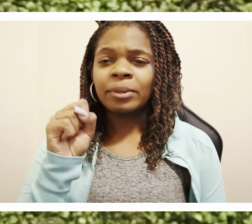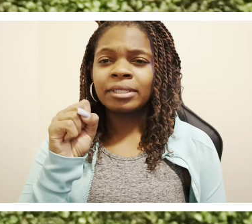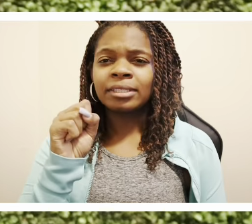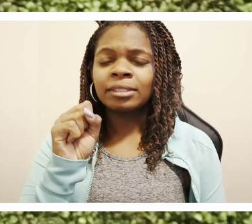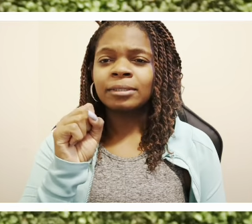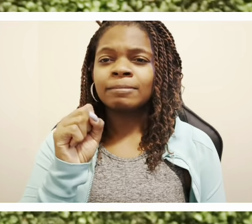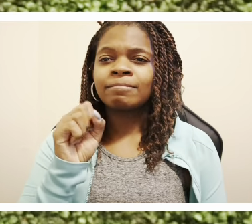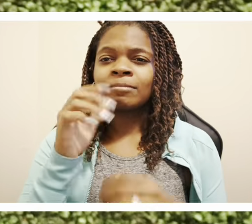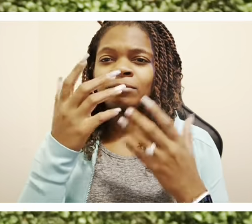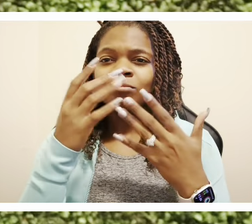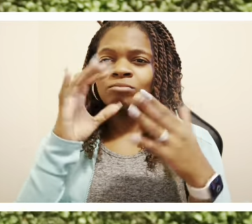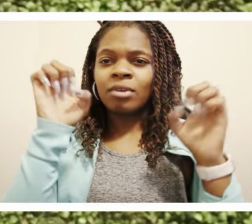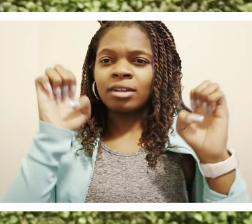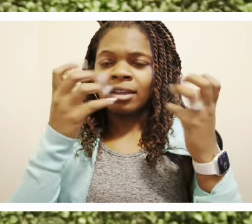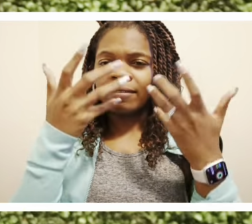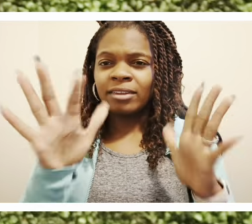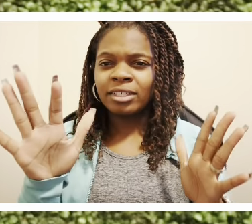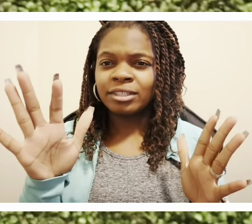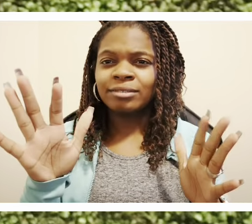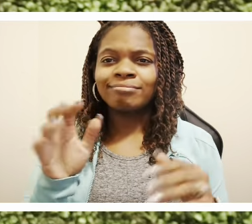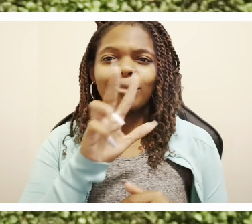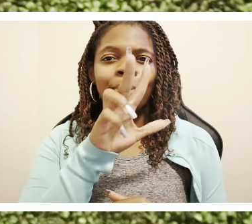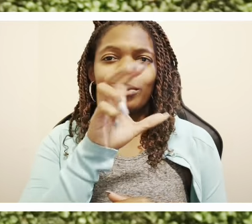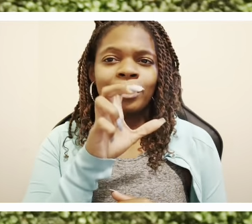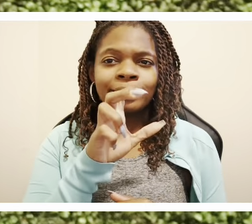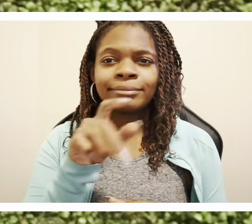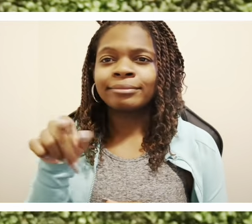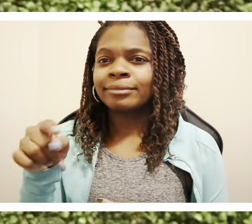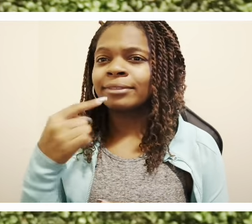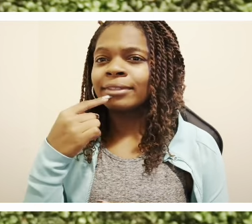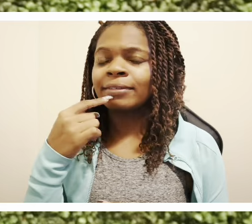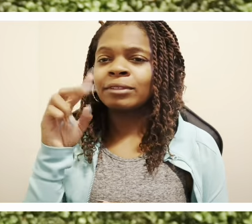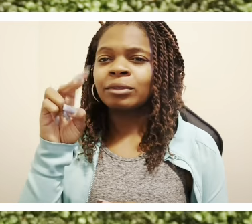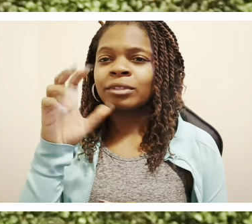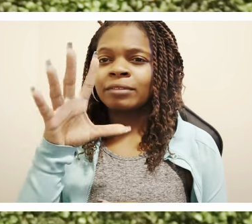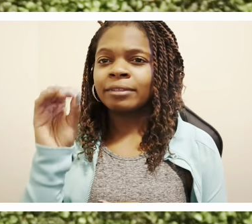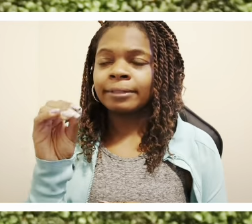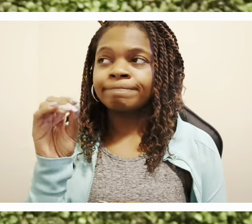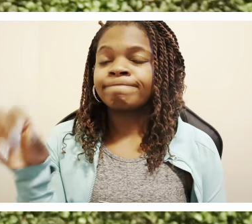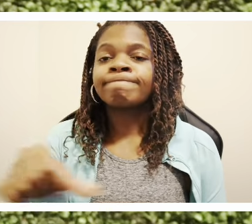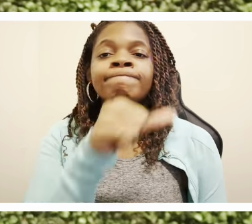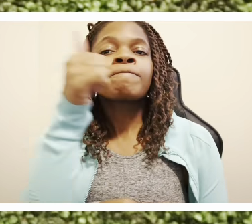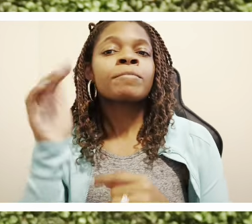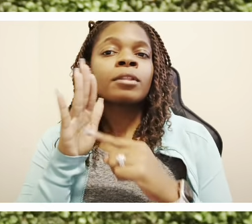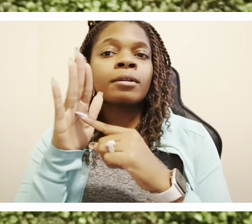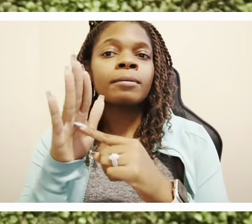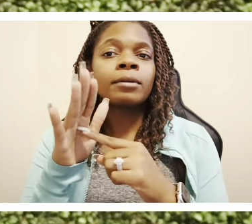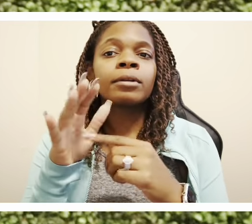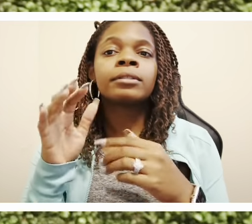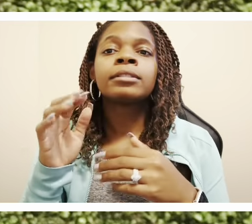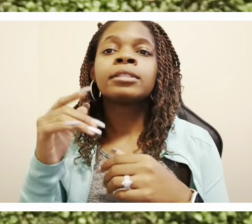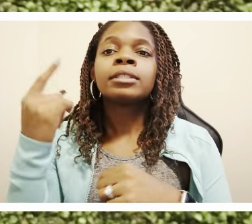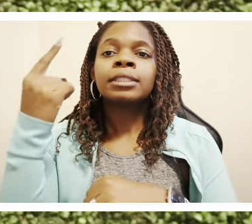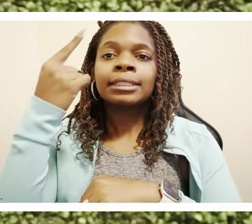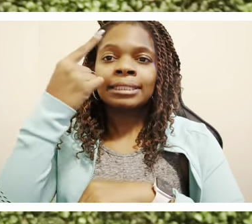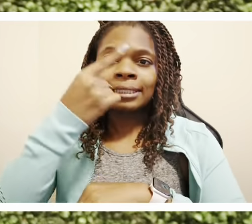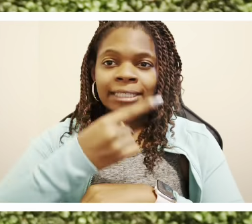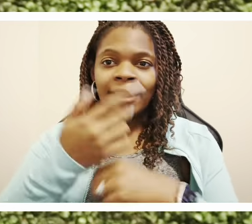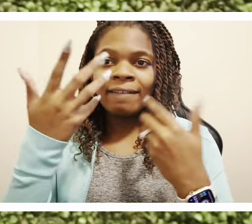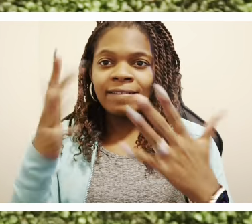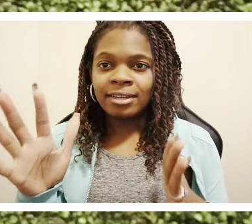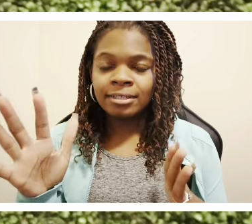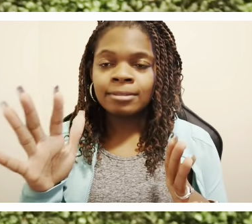250. At the end of the day, the Apple Watch would tell me I got 8,000 steps, where